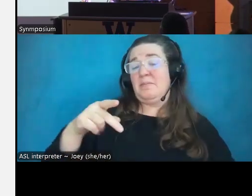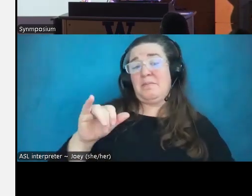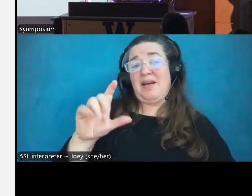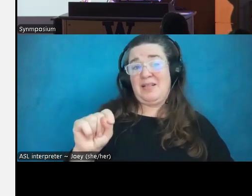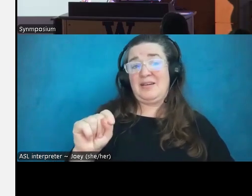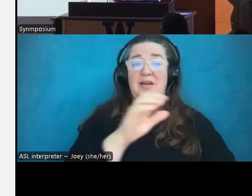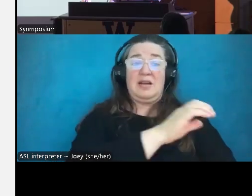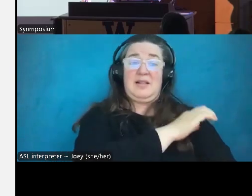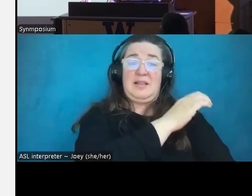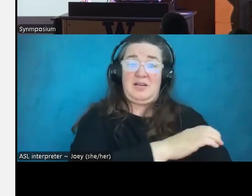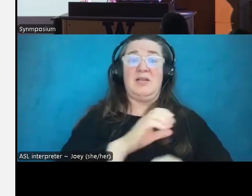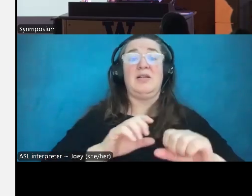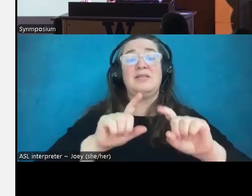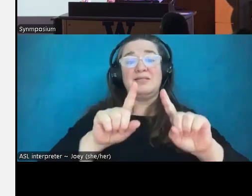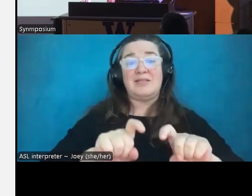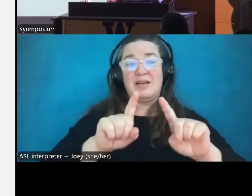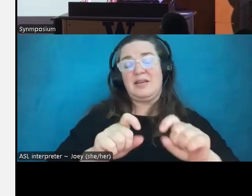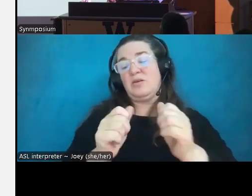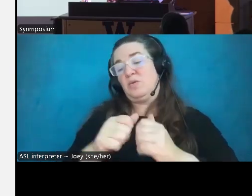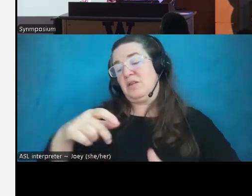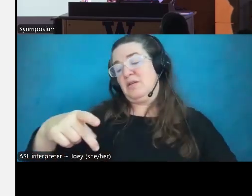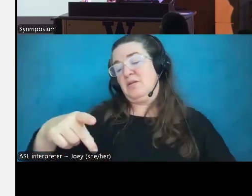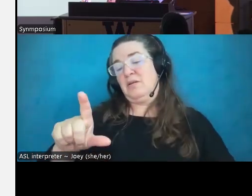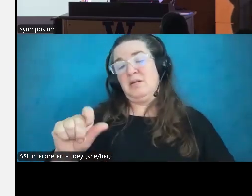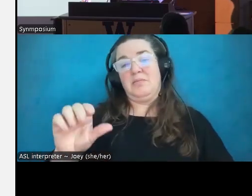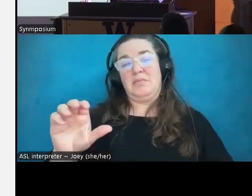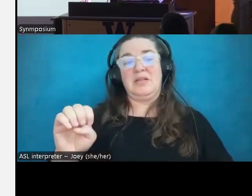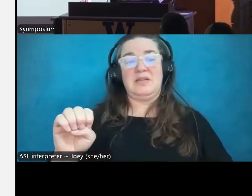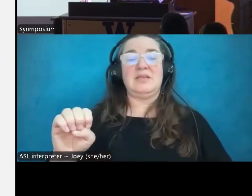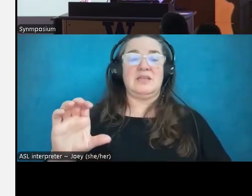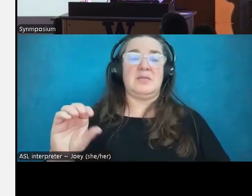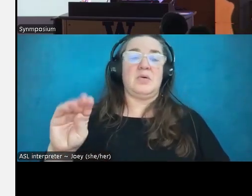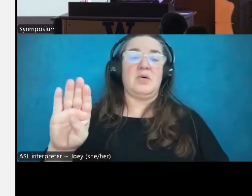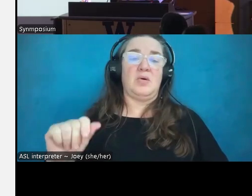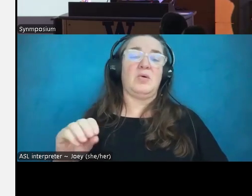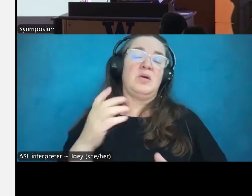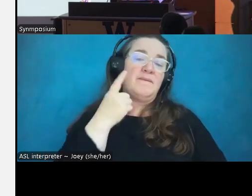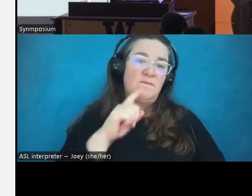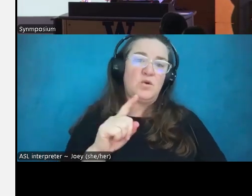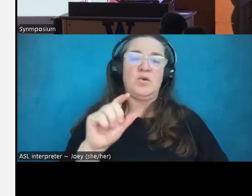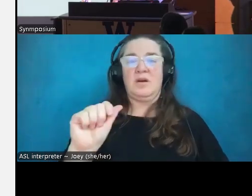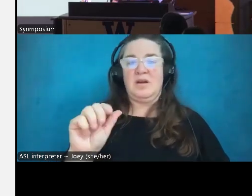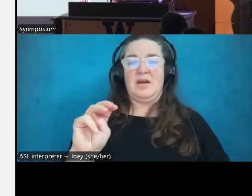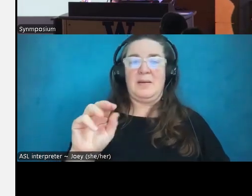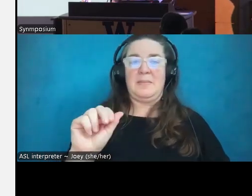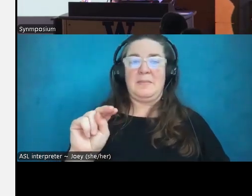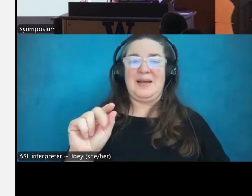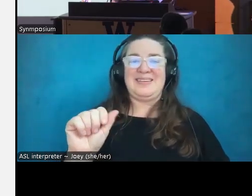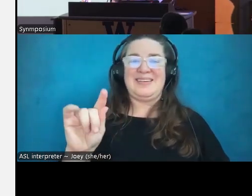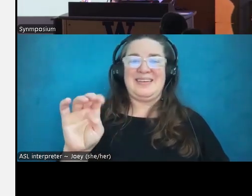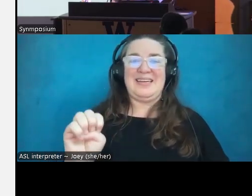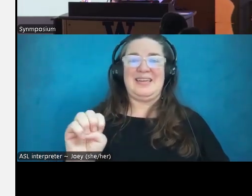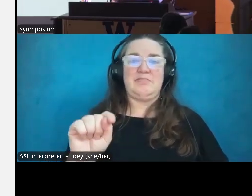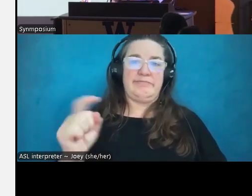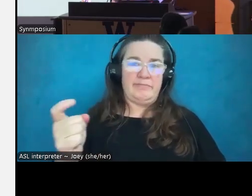a placebo-controlled trial of amantadine. So more on that in the future. But in the meantime, this group